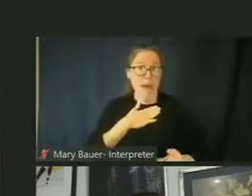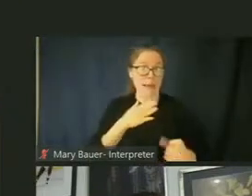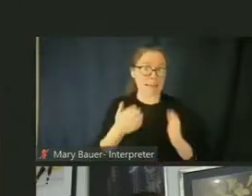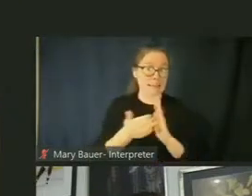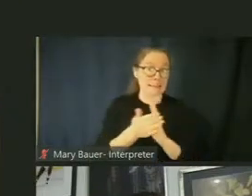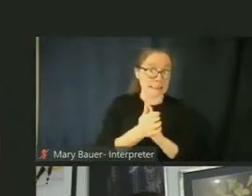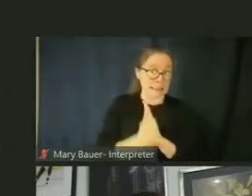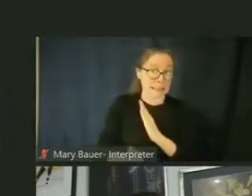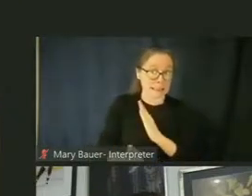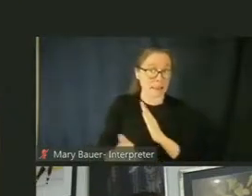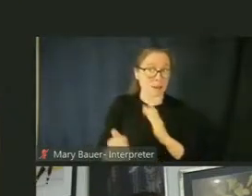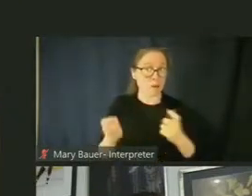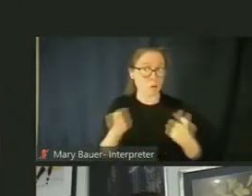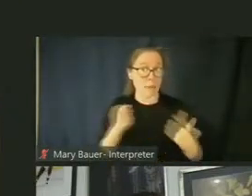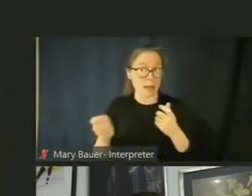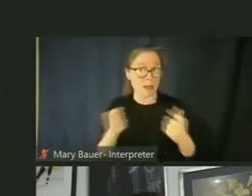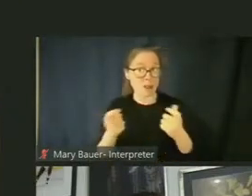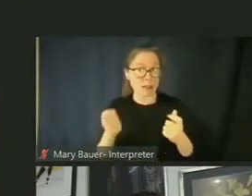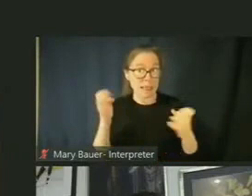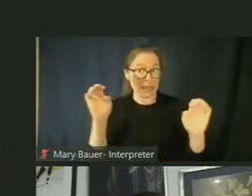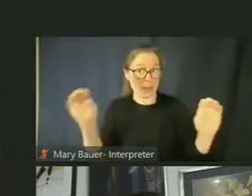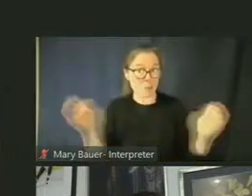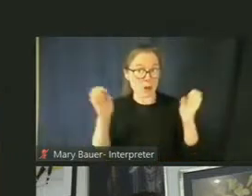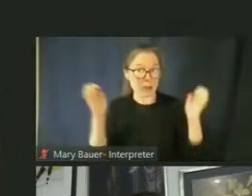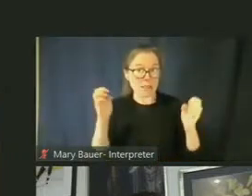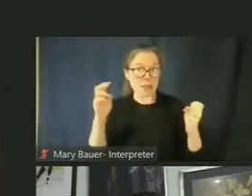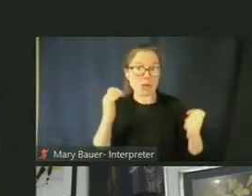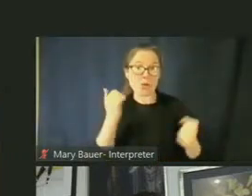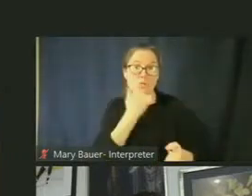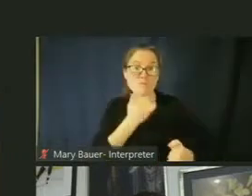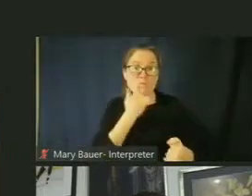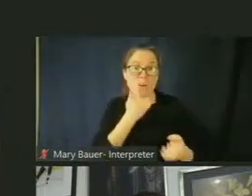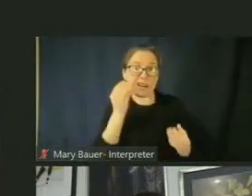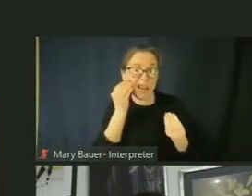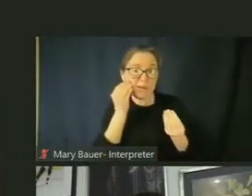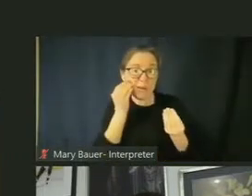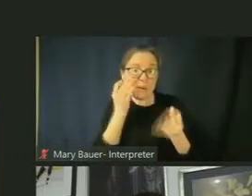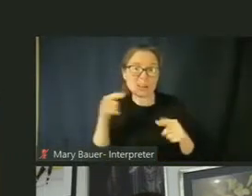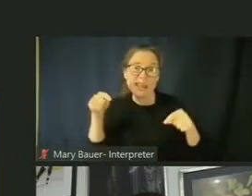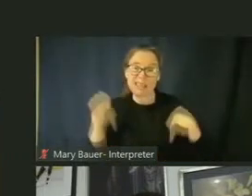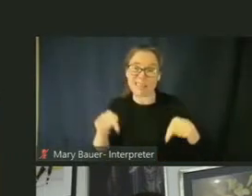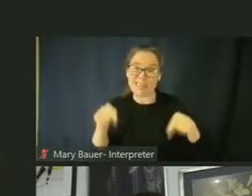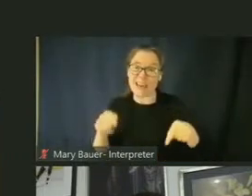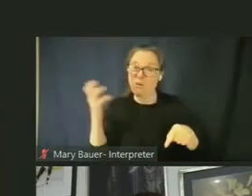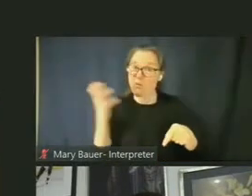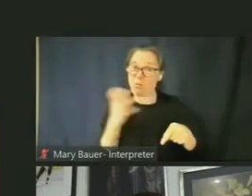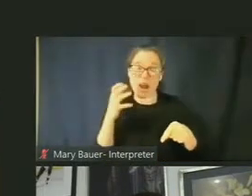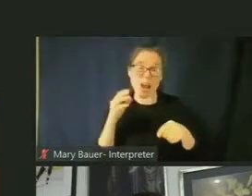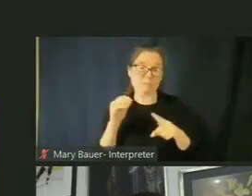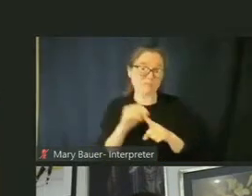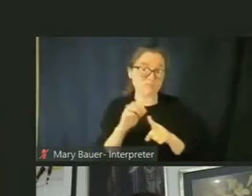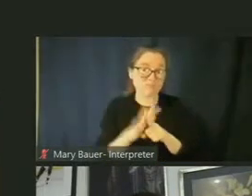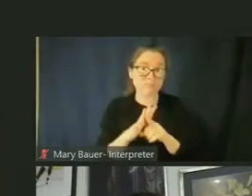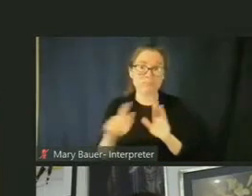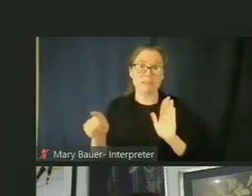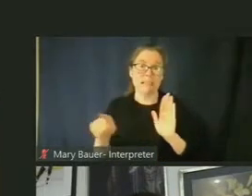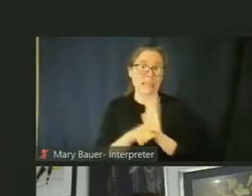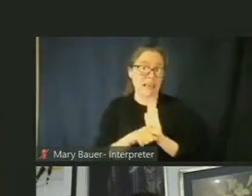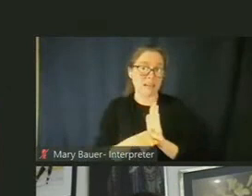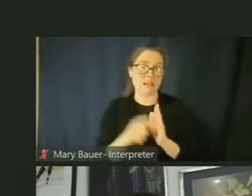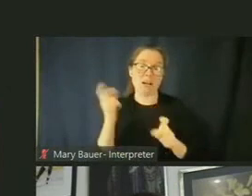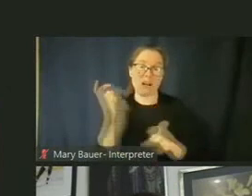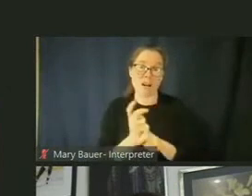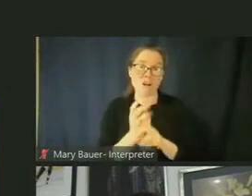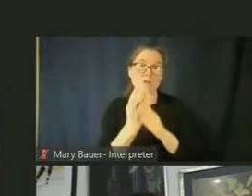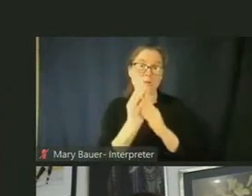preparedness issues, misinformation is by far way more detrimental to solving the issues around our pandemic than